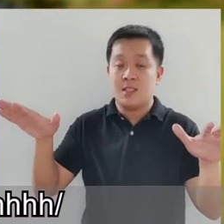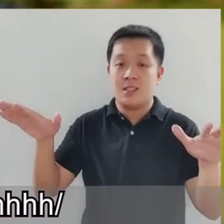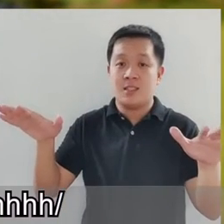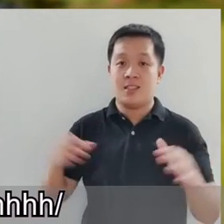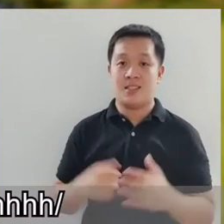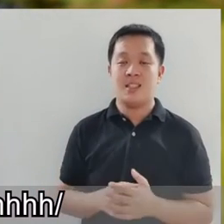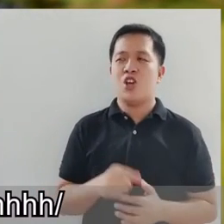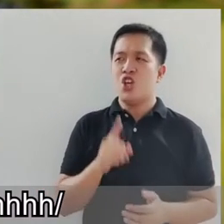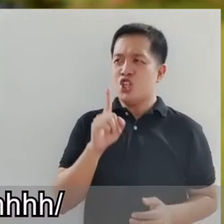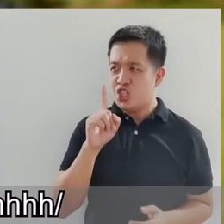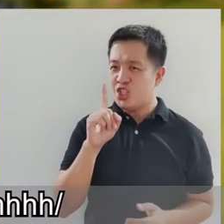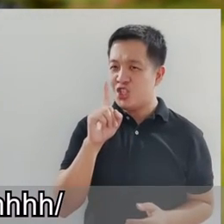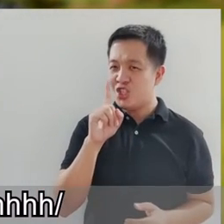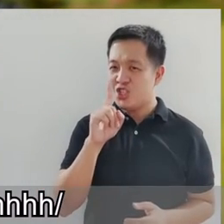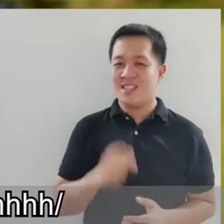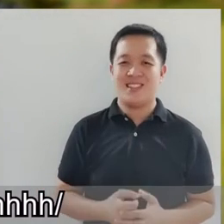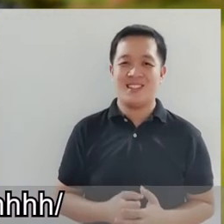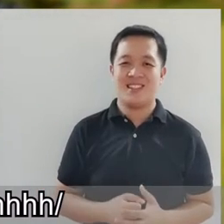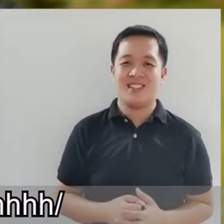want quiet. Sh.